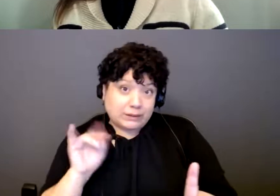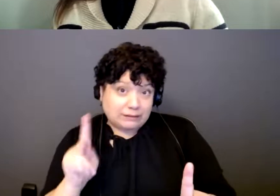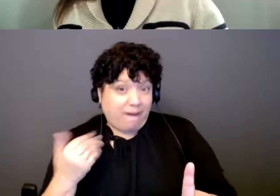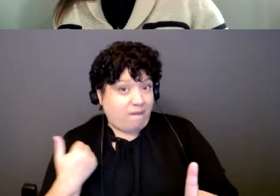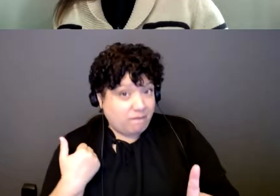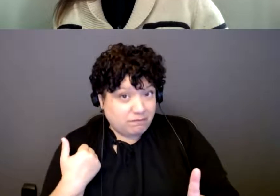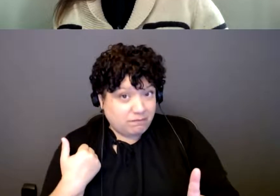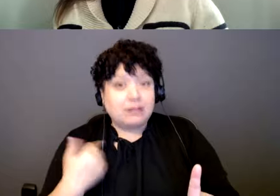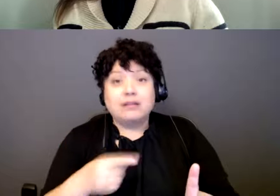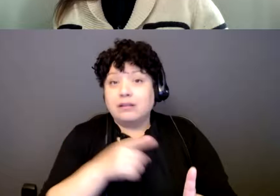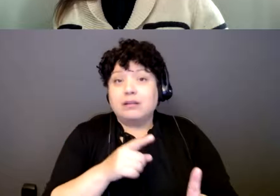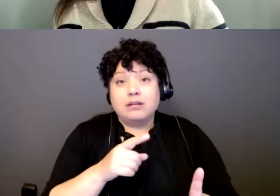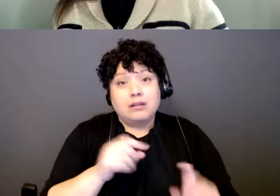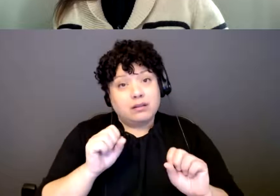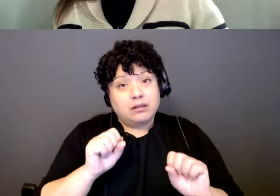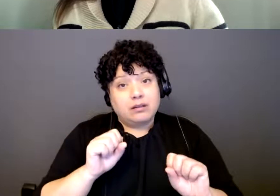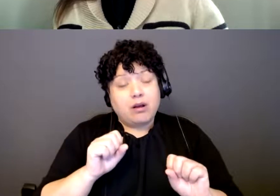of committing or